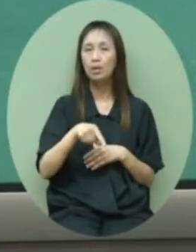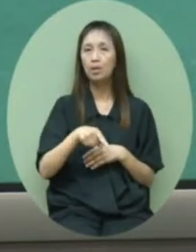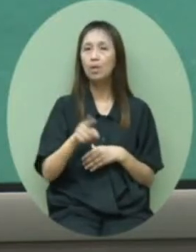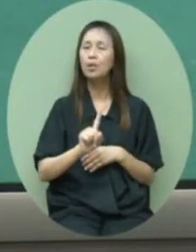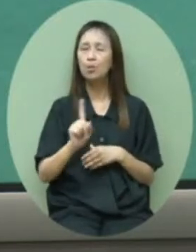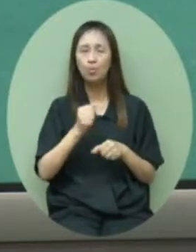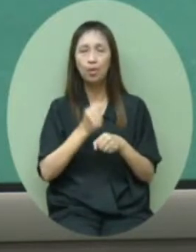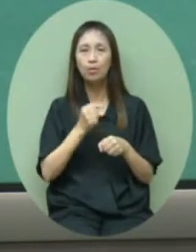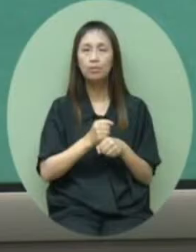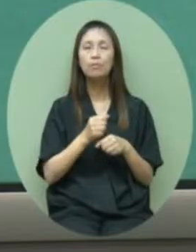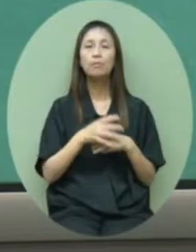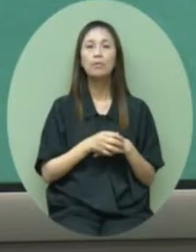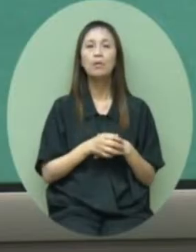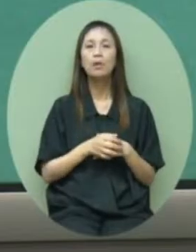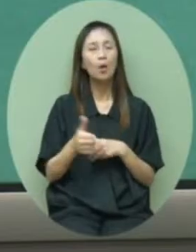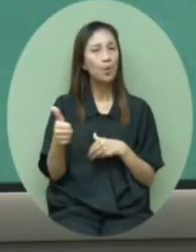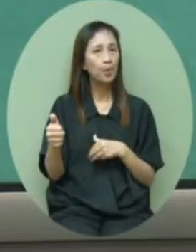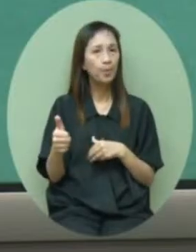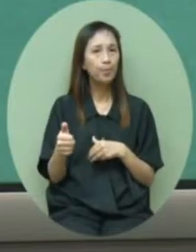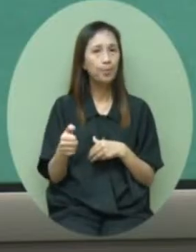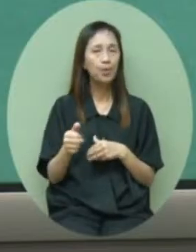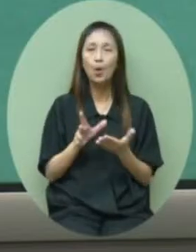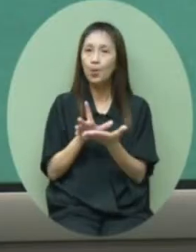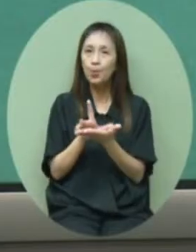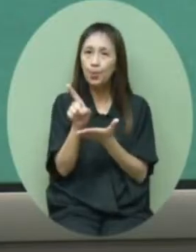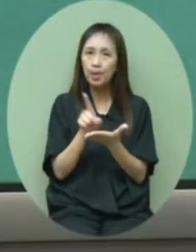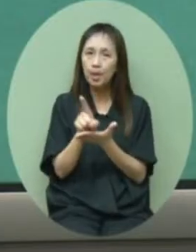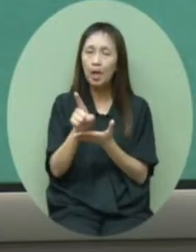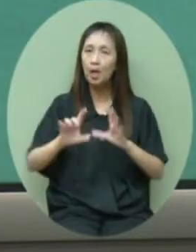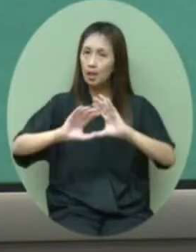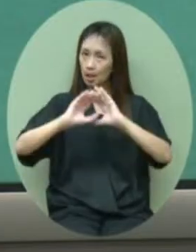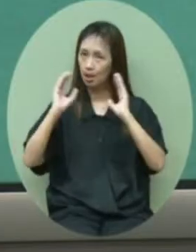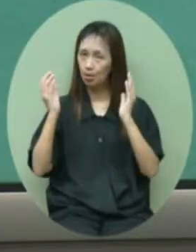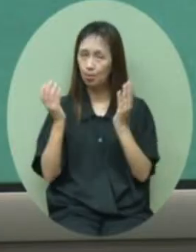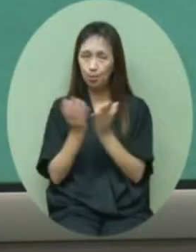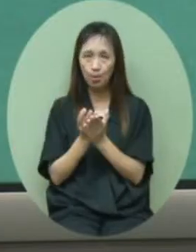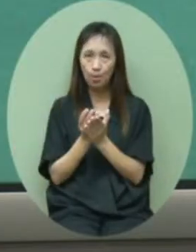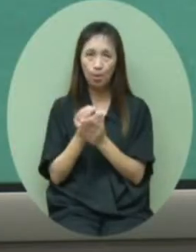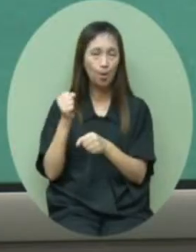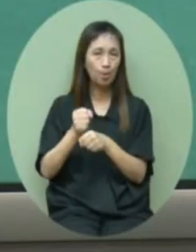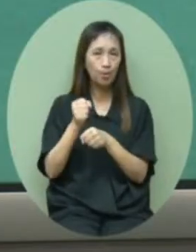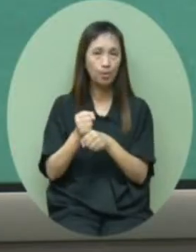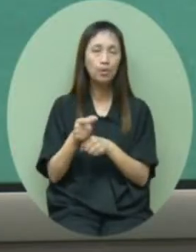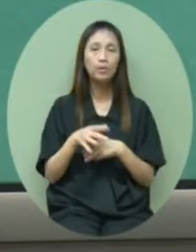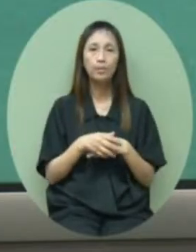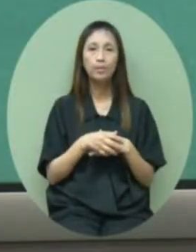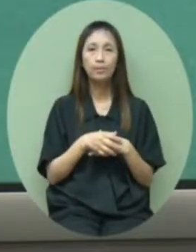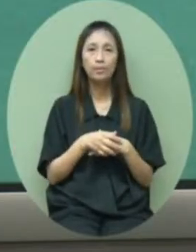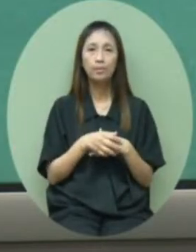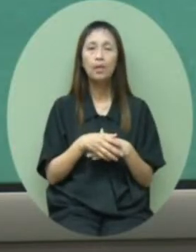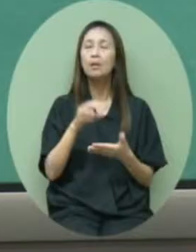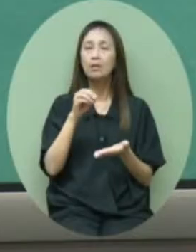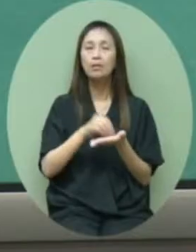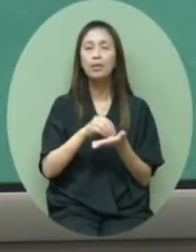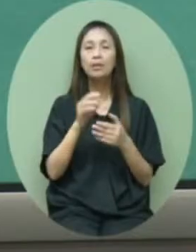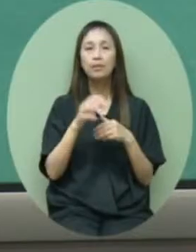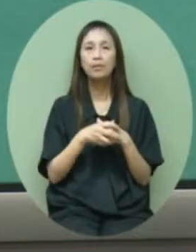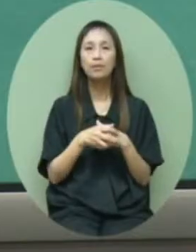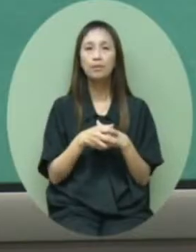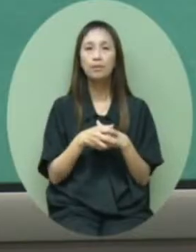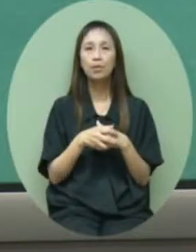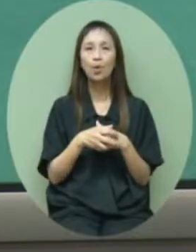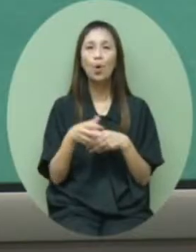less formulating the plan to replace the pipes which are the